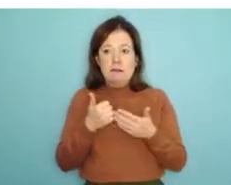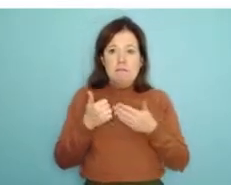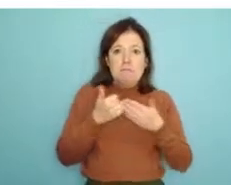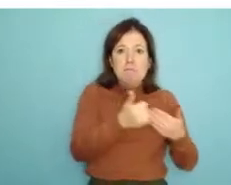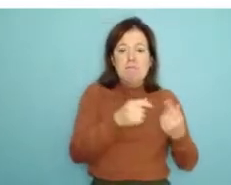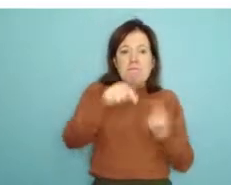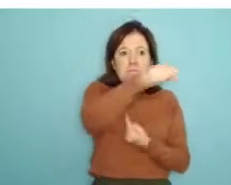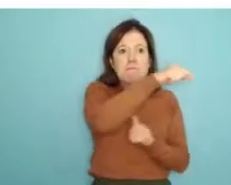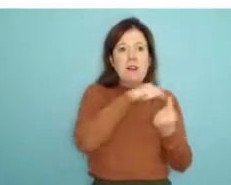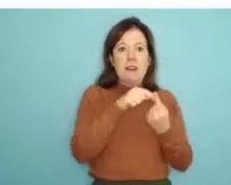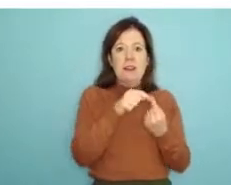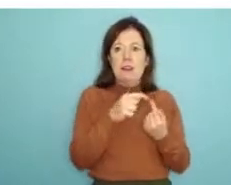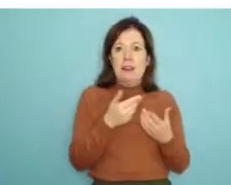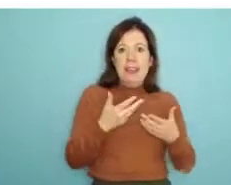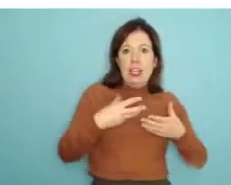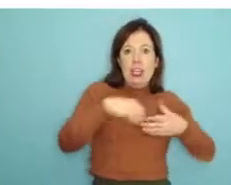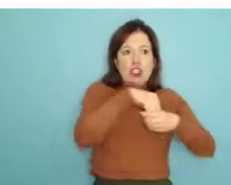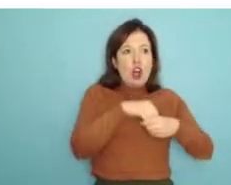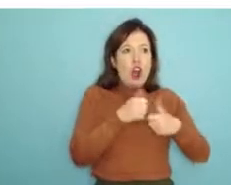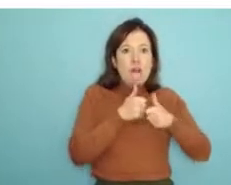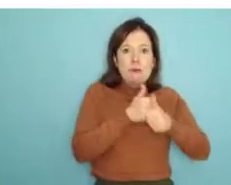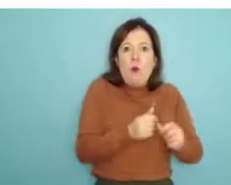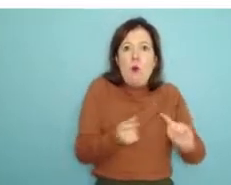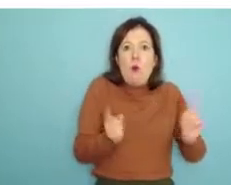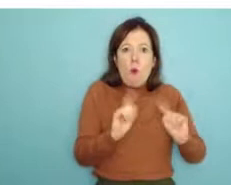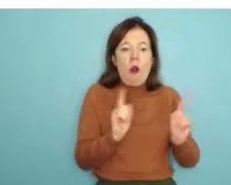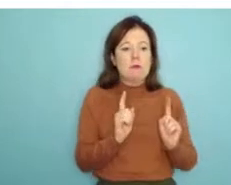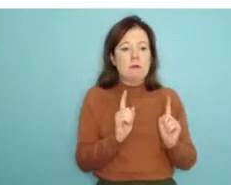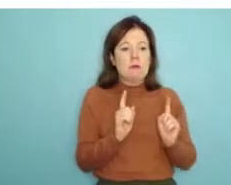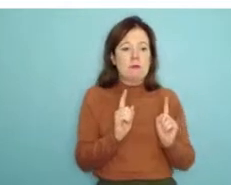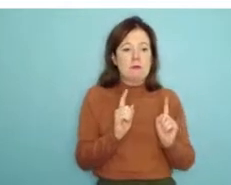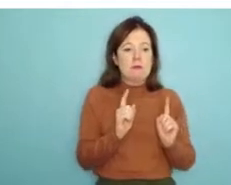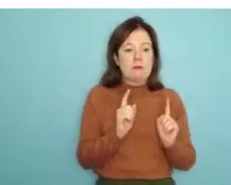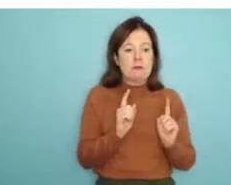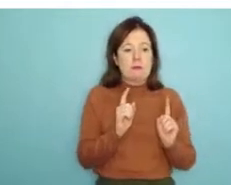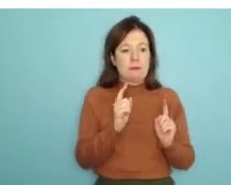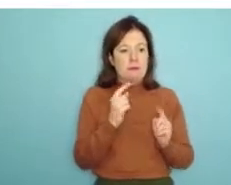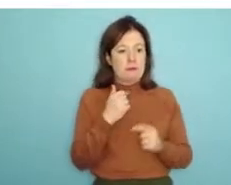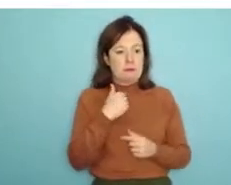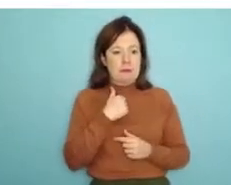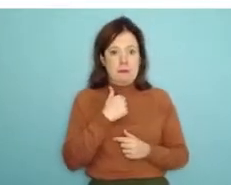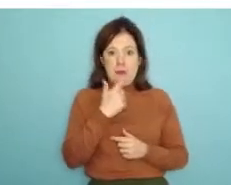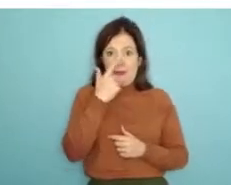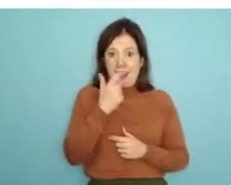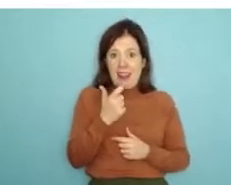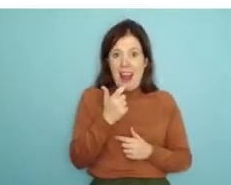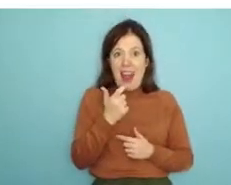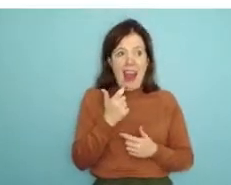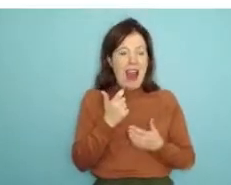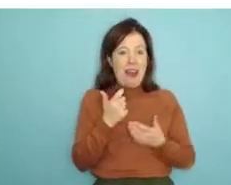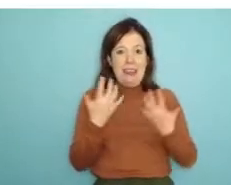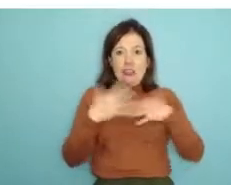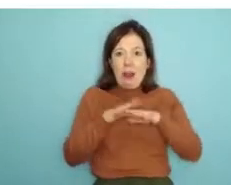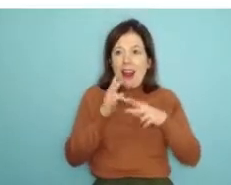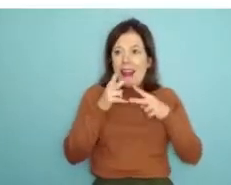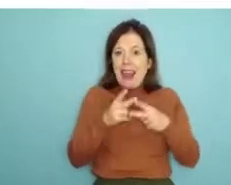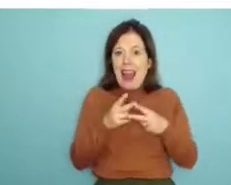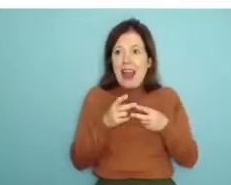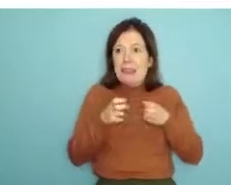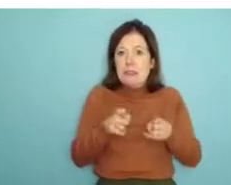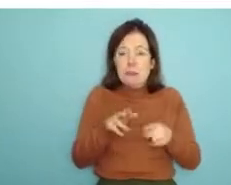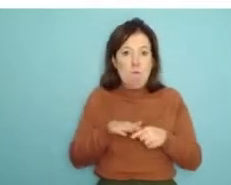we offer internally within our trust, but thinking about how we might be able to work them up at an integrated care system level in the future.